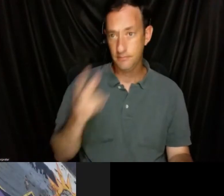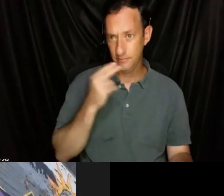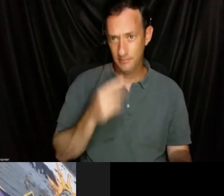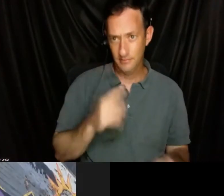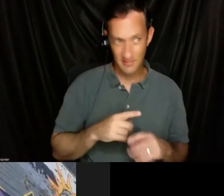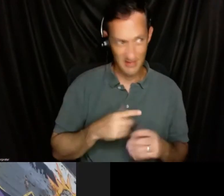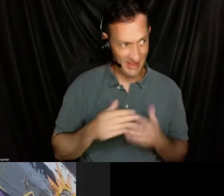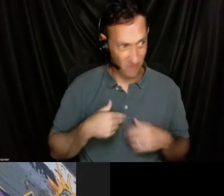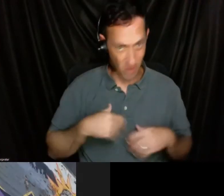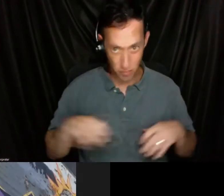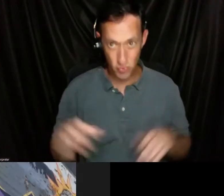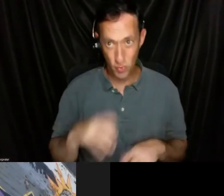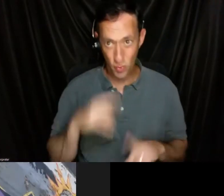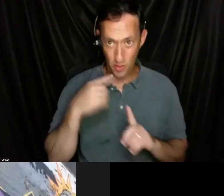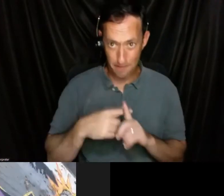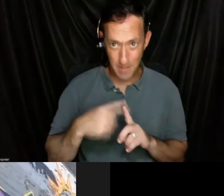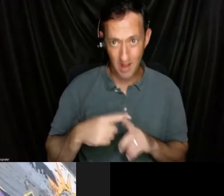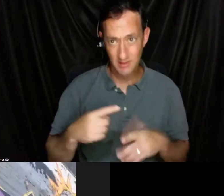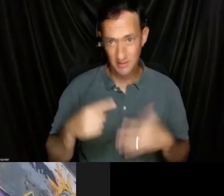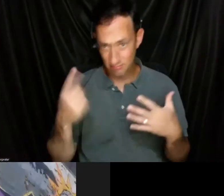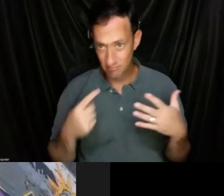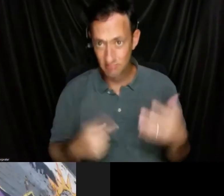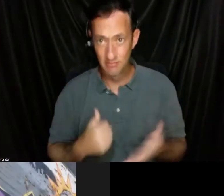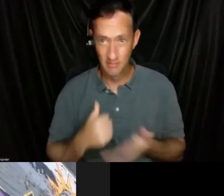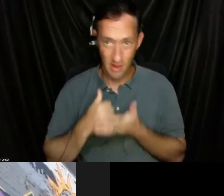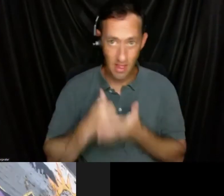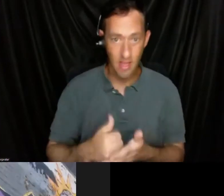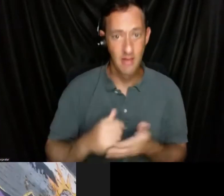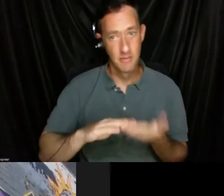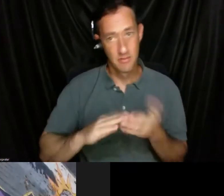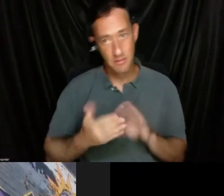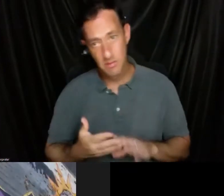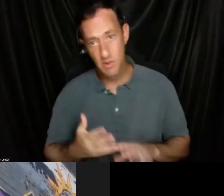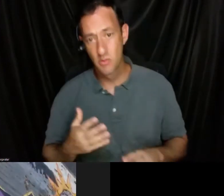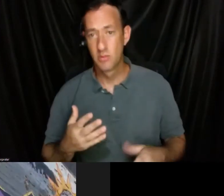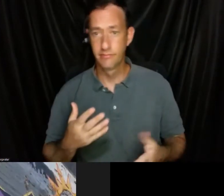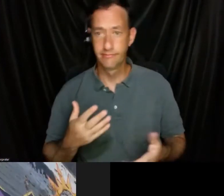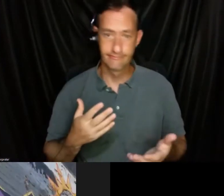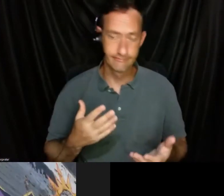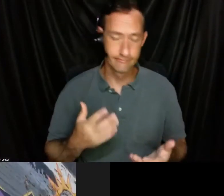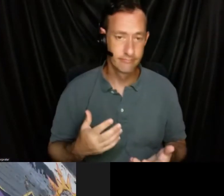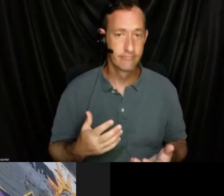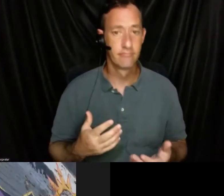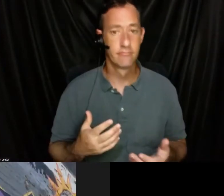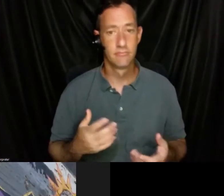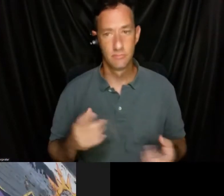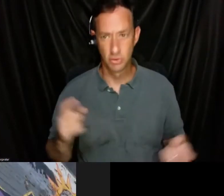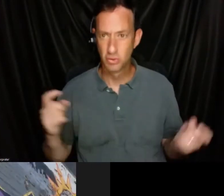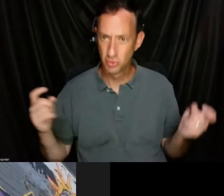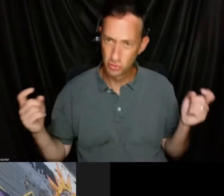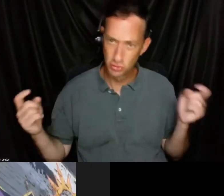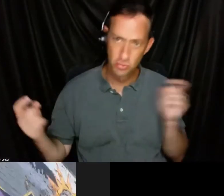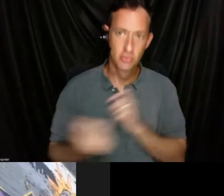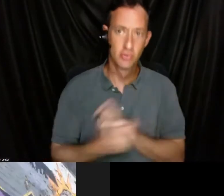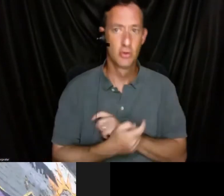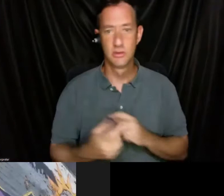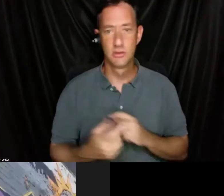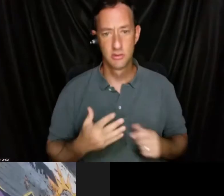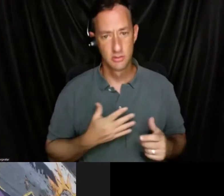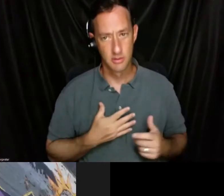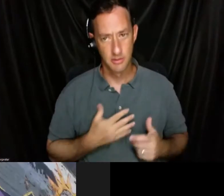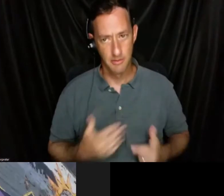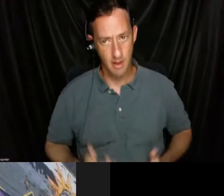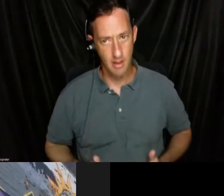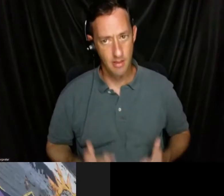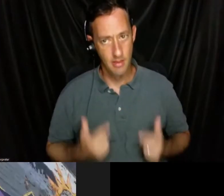that I was doing and trying to help the community and being a positive, you know, and turning the page on my